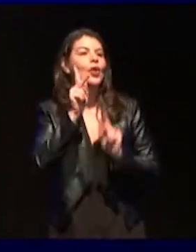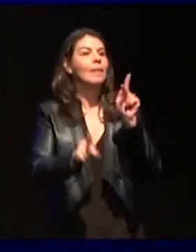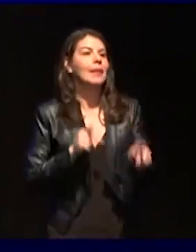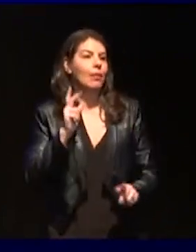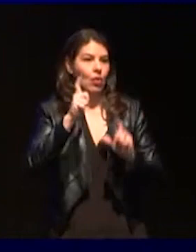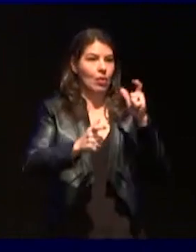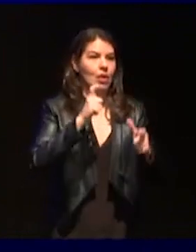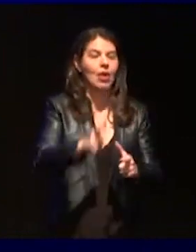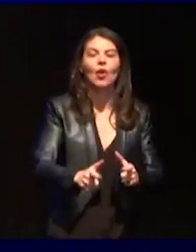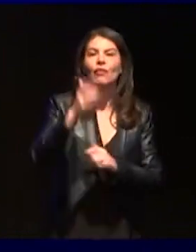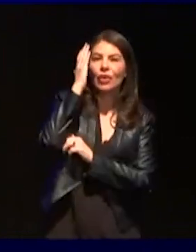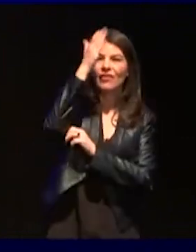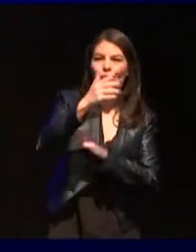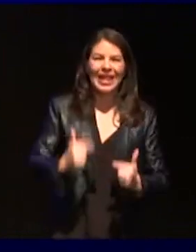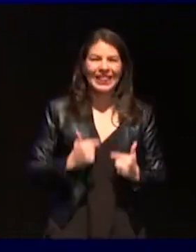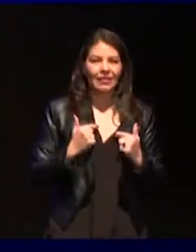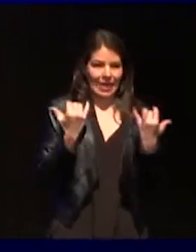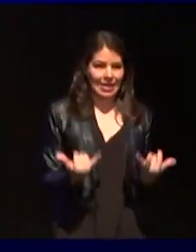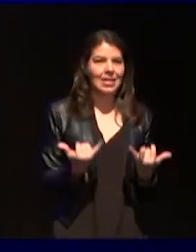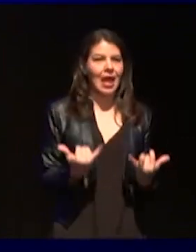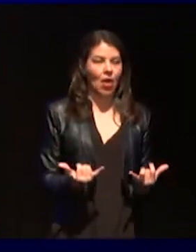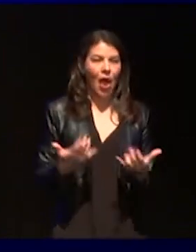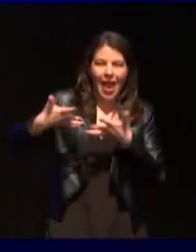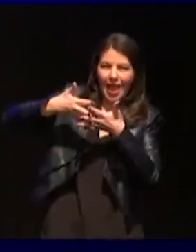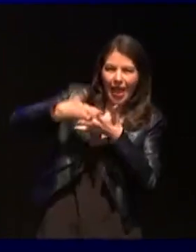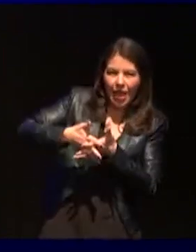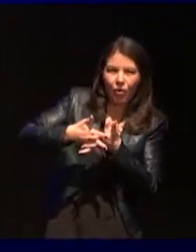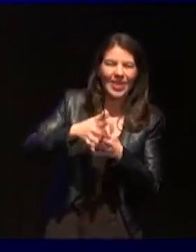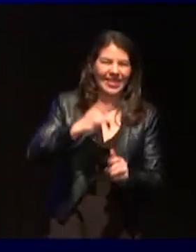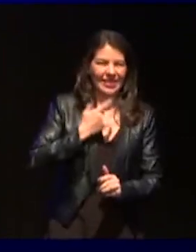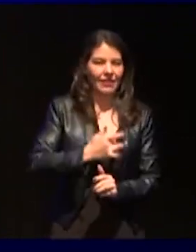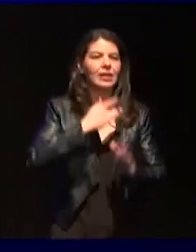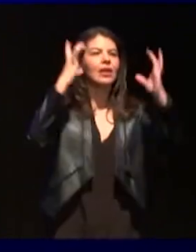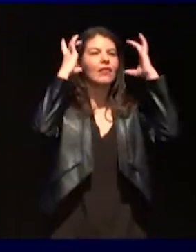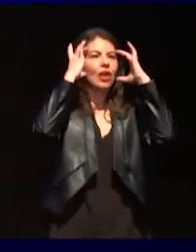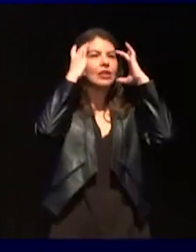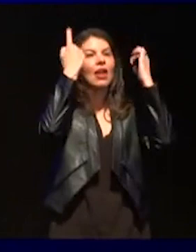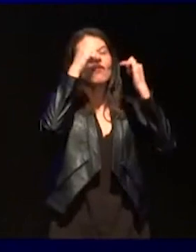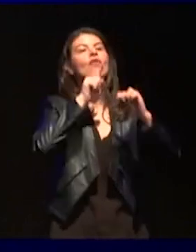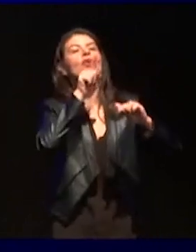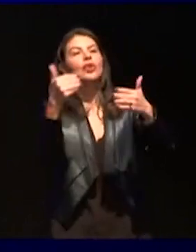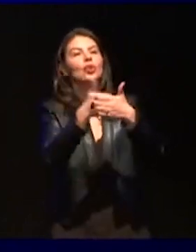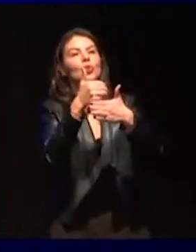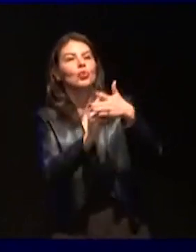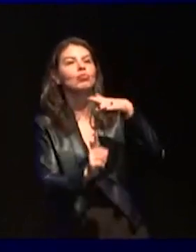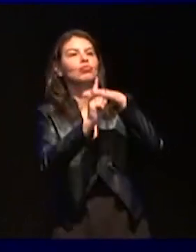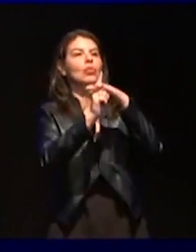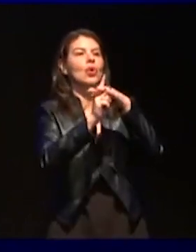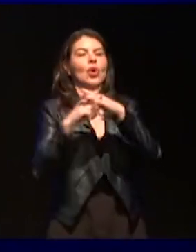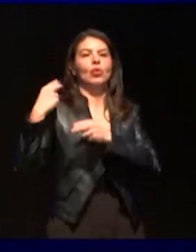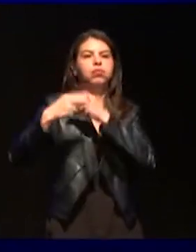future, living in the present, anchoring a state of consciousness for the emergence of the next stage